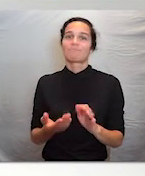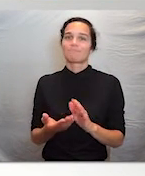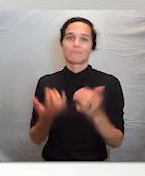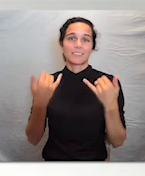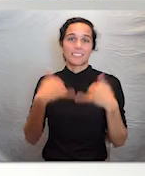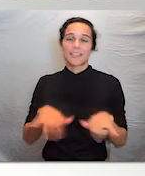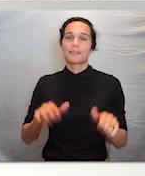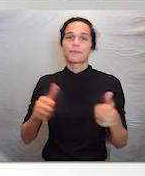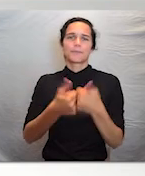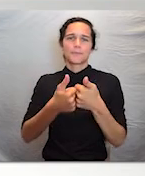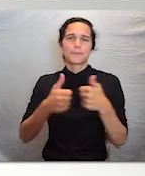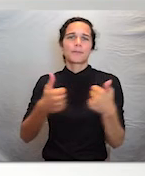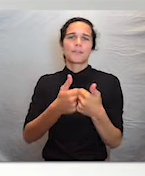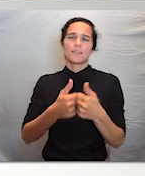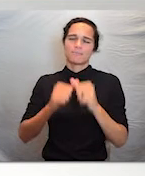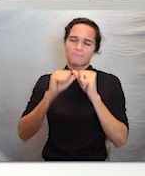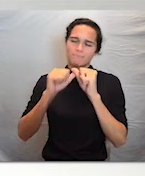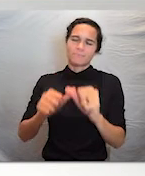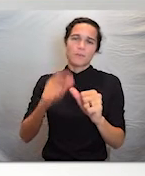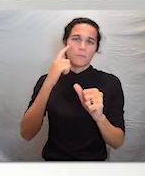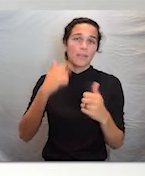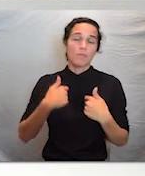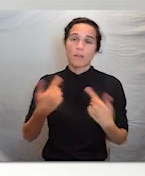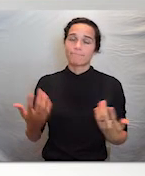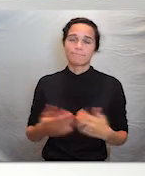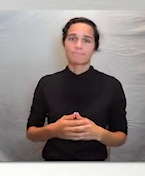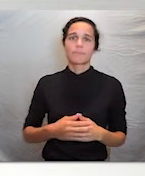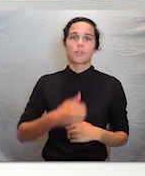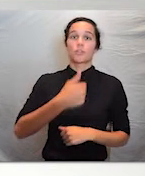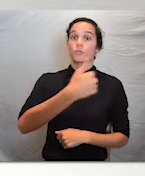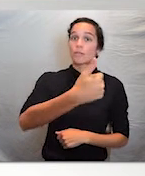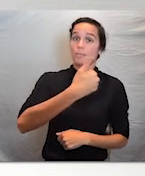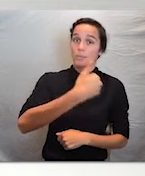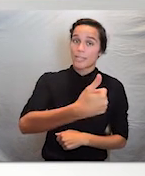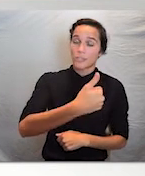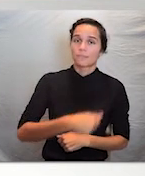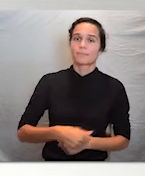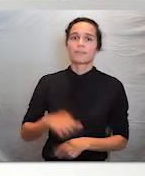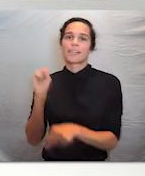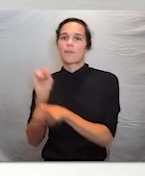over has always been transportation and employment.